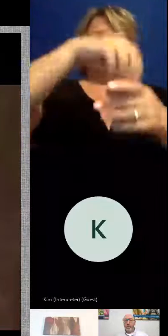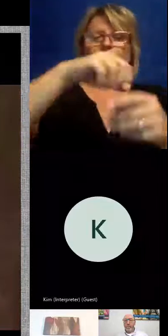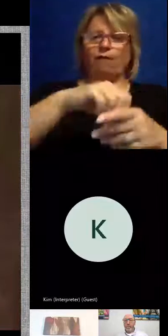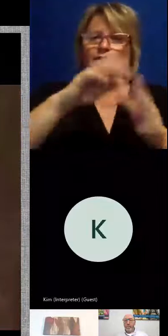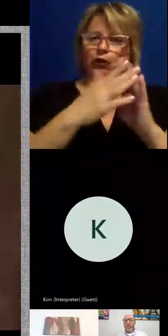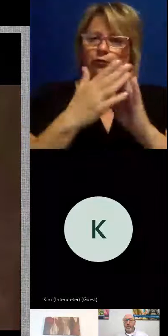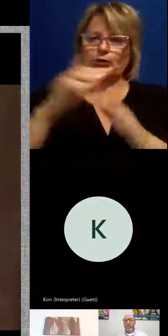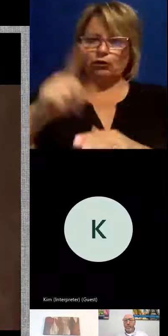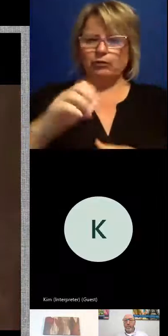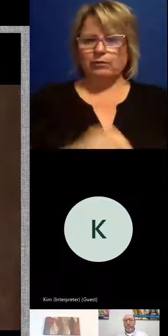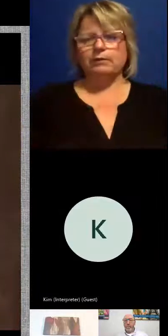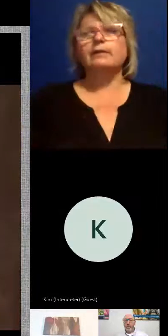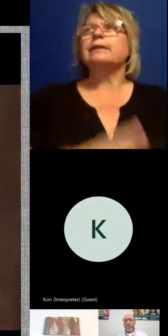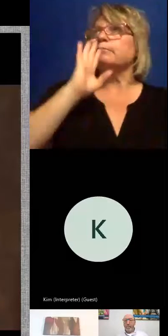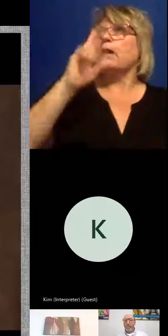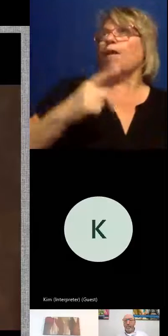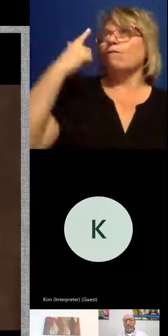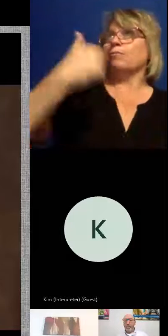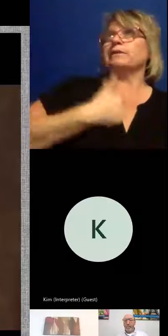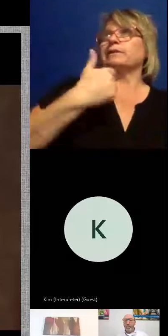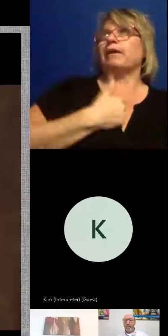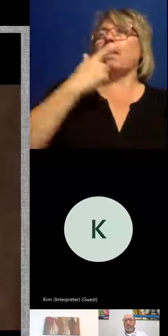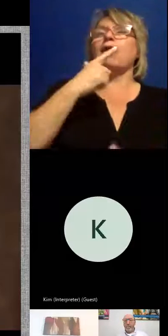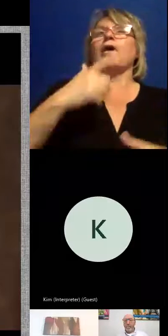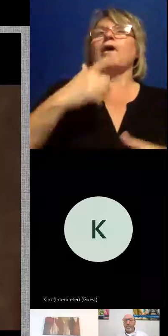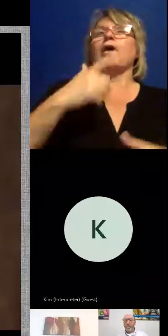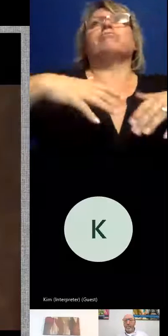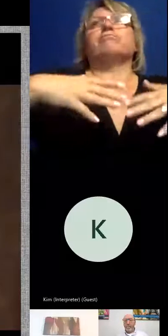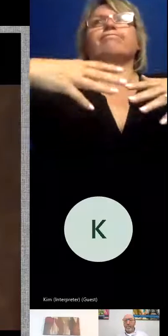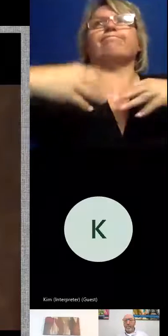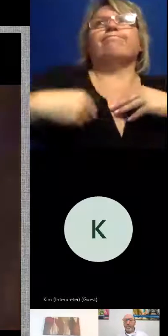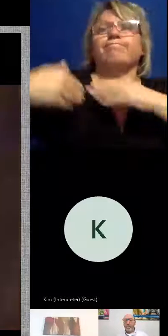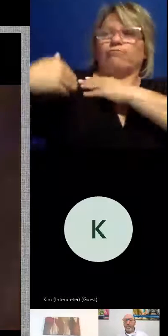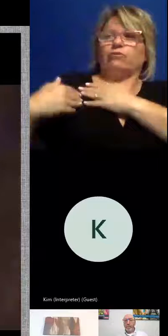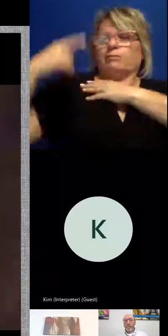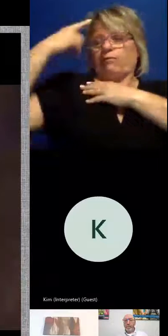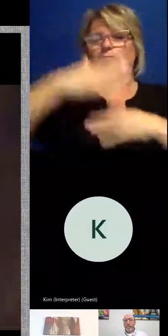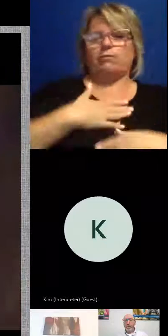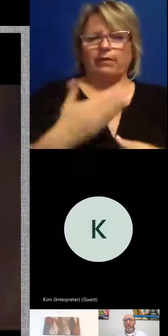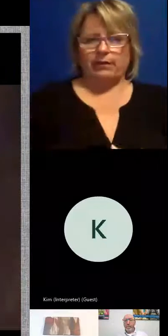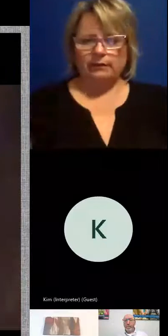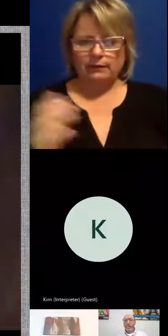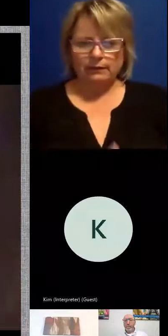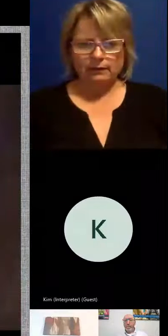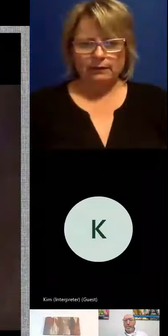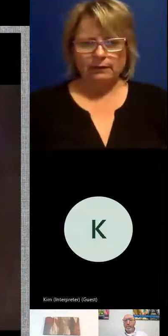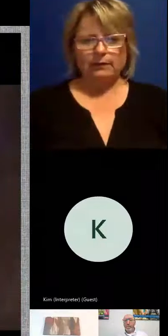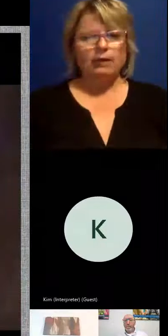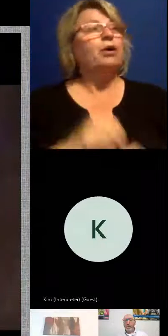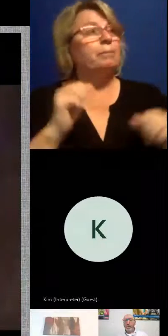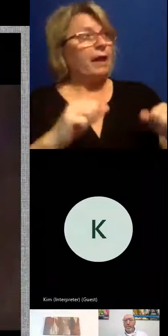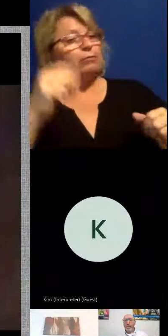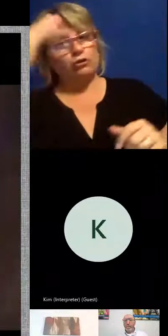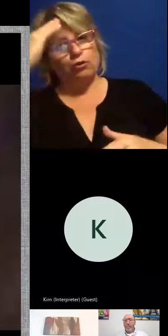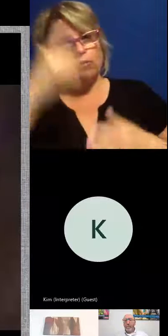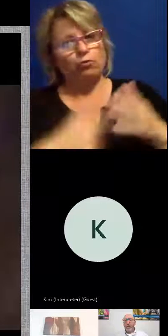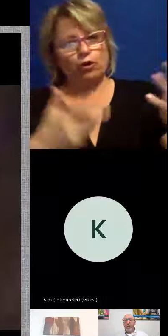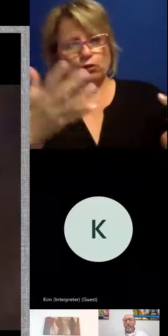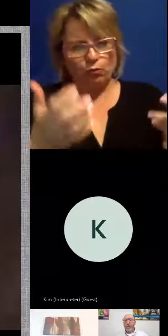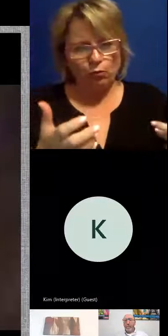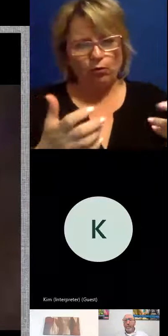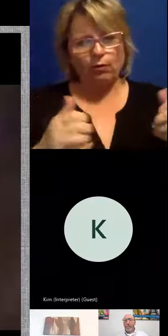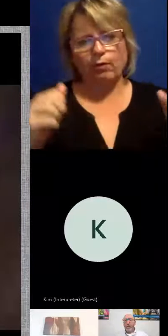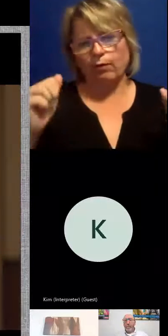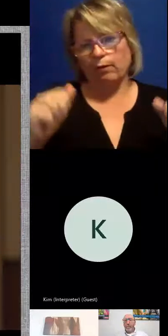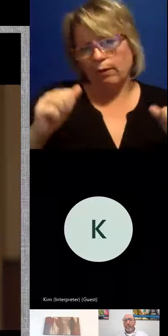for yourself, but also taking responsibility for your things. Being able to know what you want, being able to